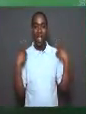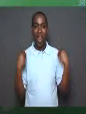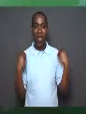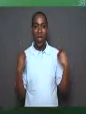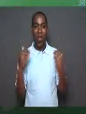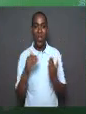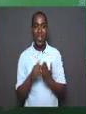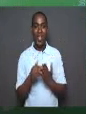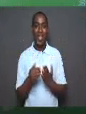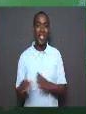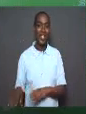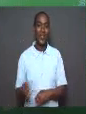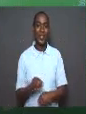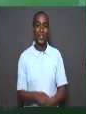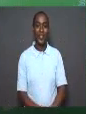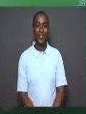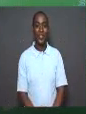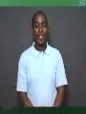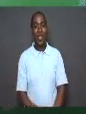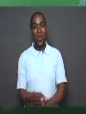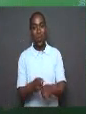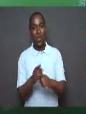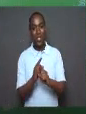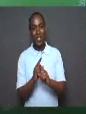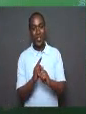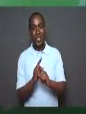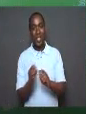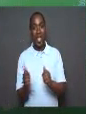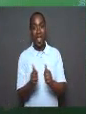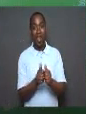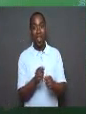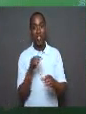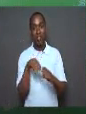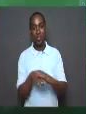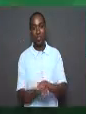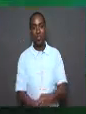Hello once again. Shall we review the answers together?